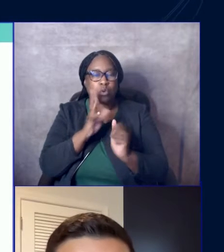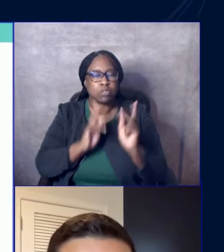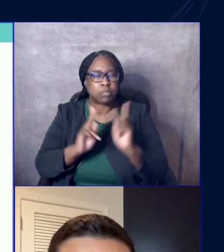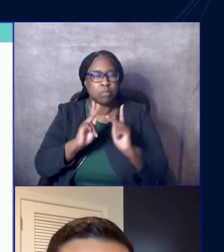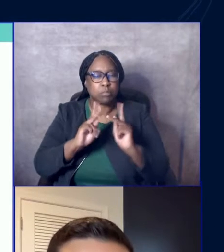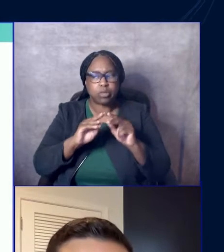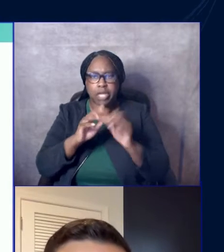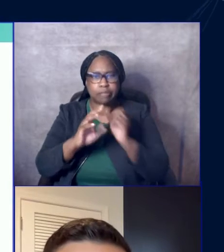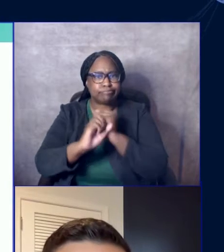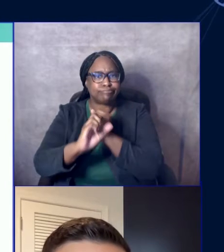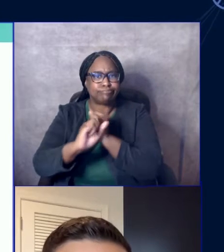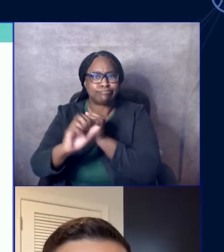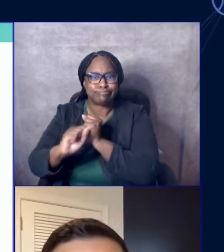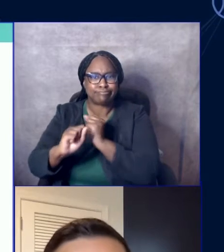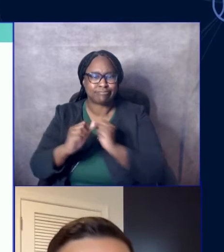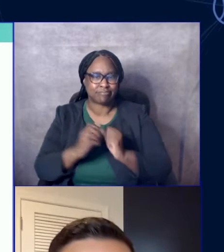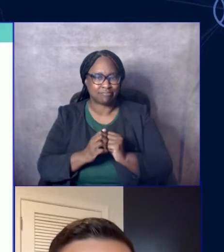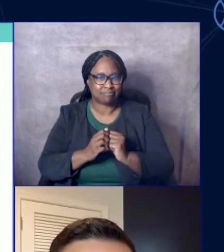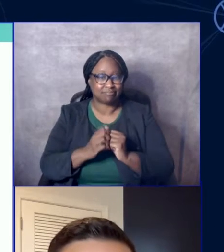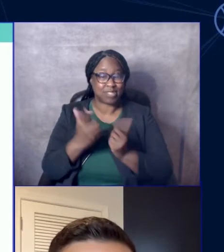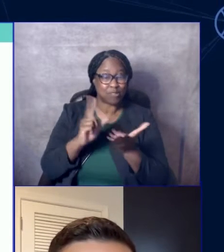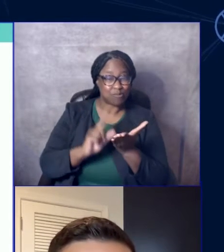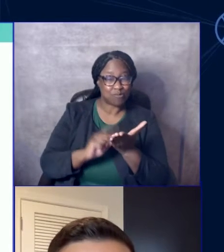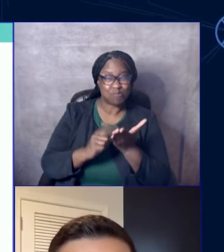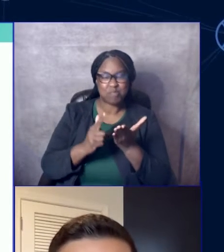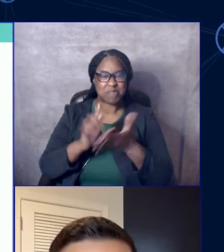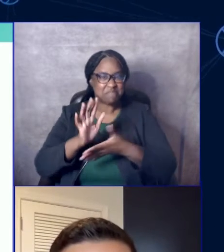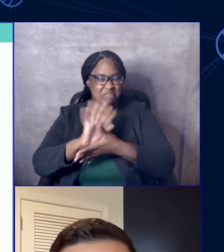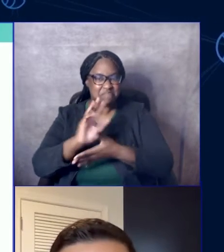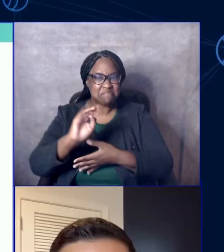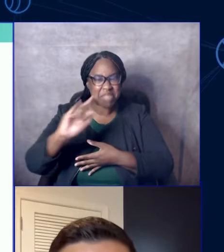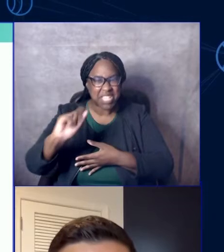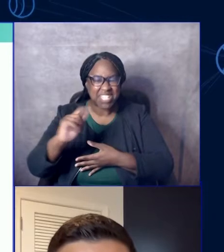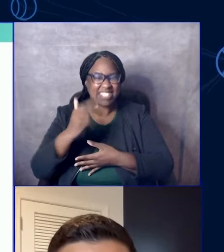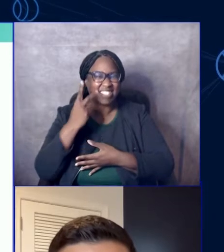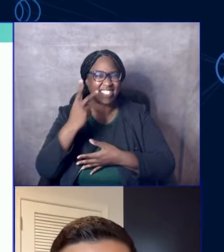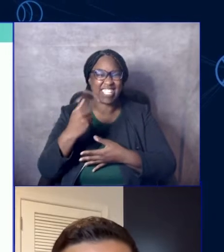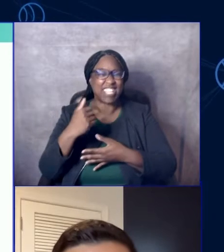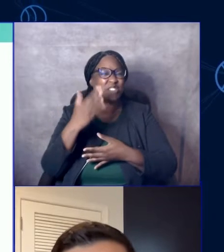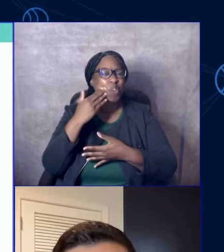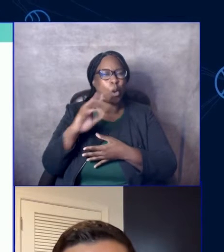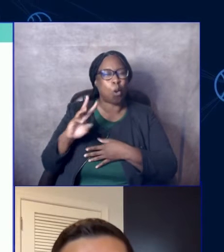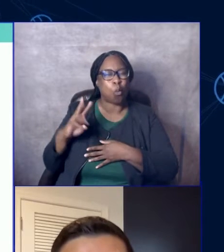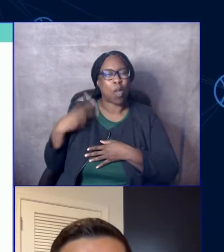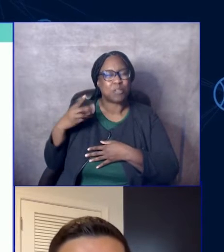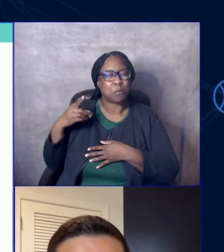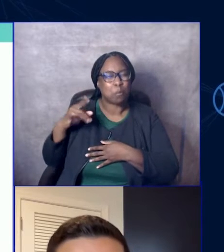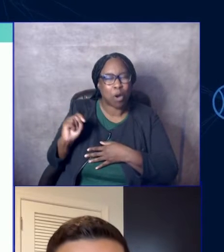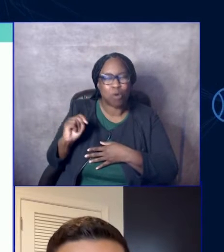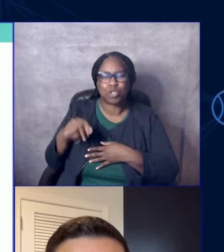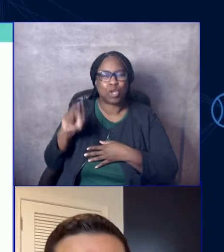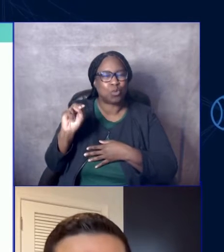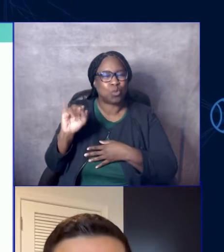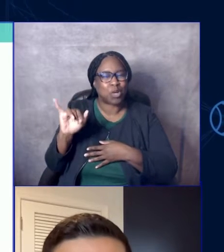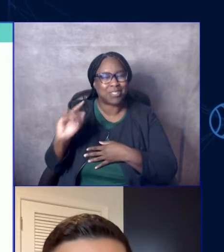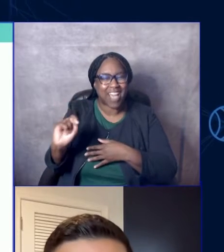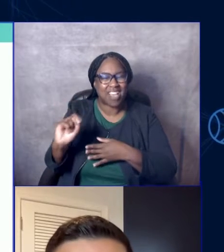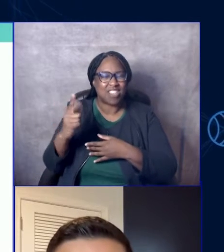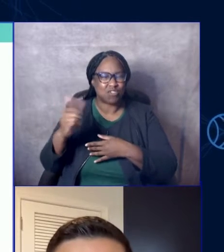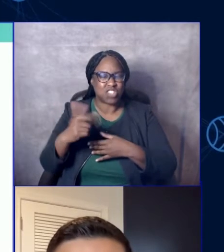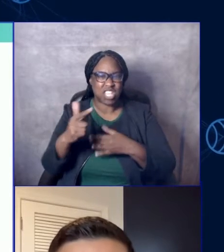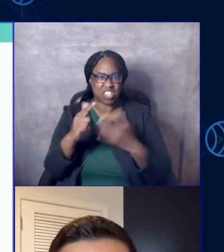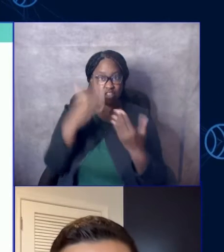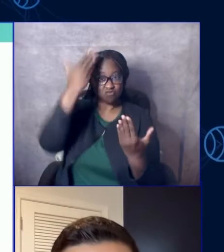really splashy headlines, like you see on screen at the New York Times and the Washington Post, and honestly, so many others. There were so many